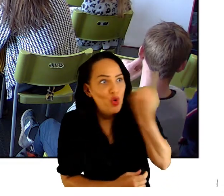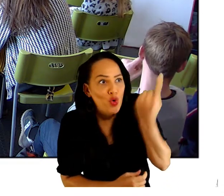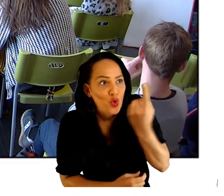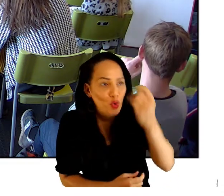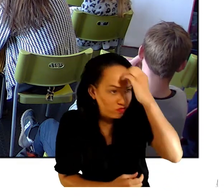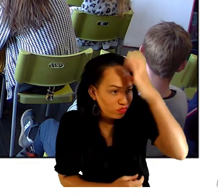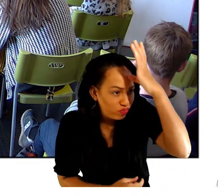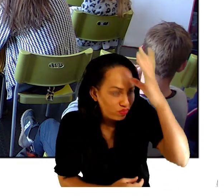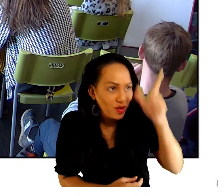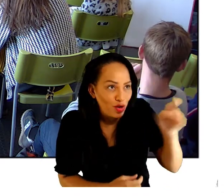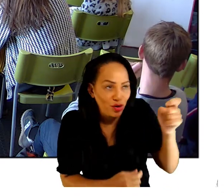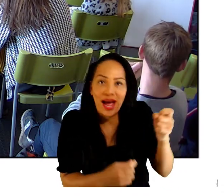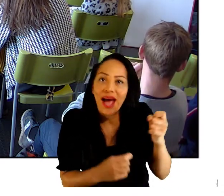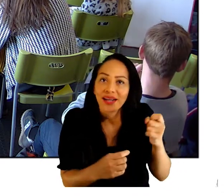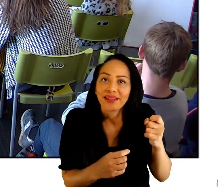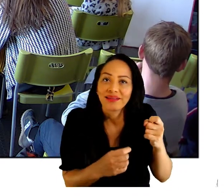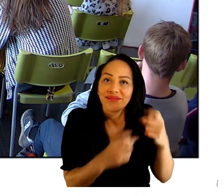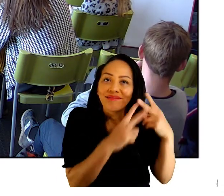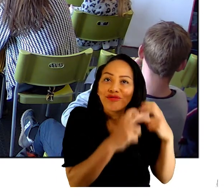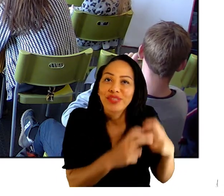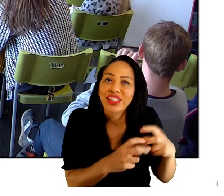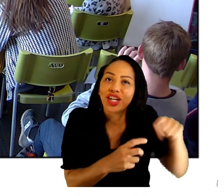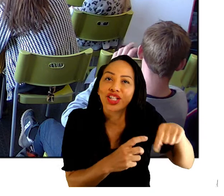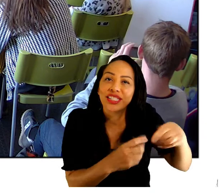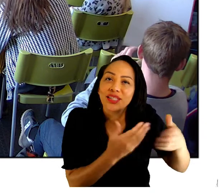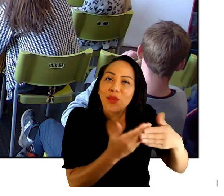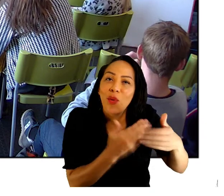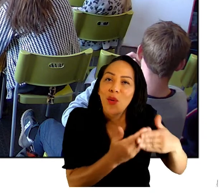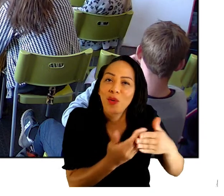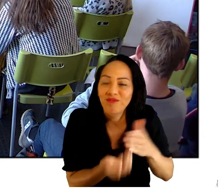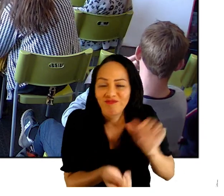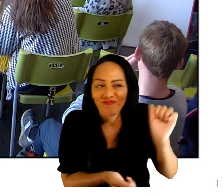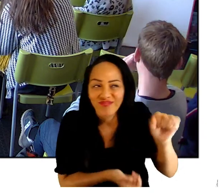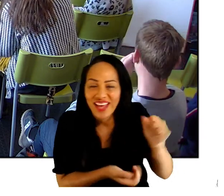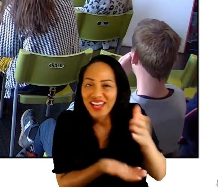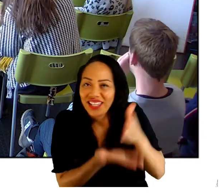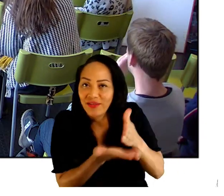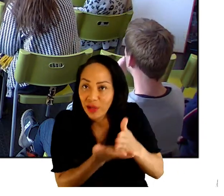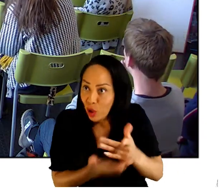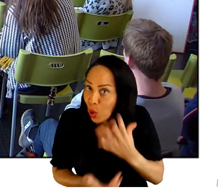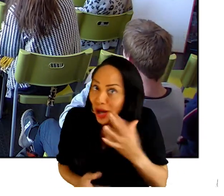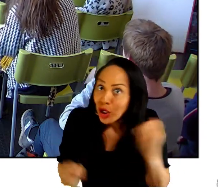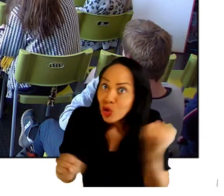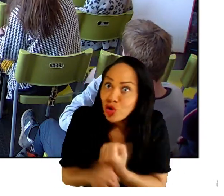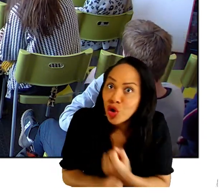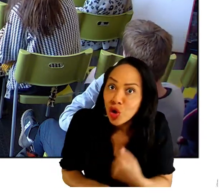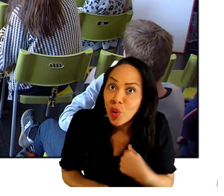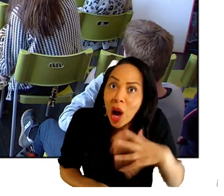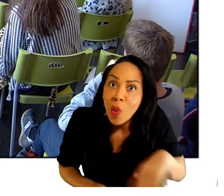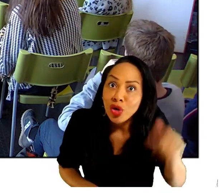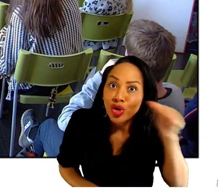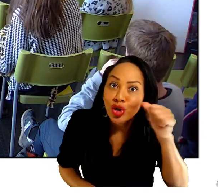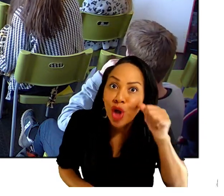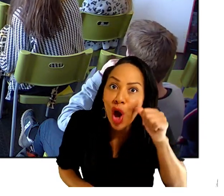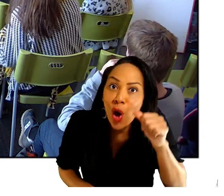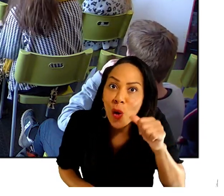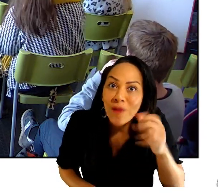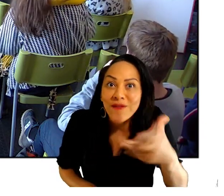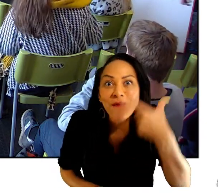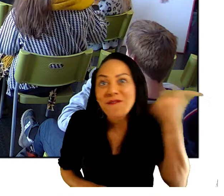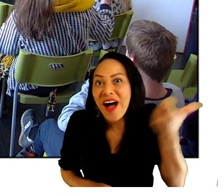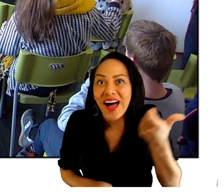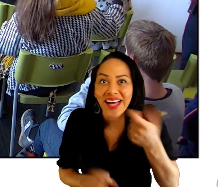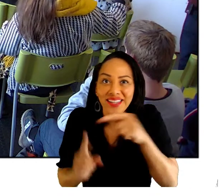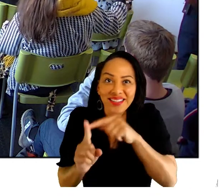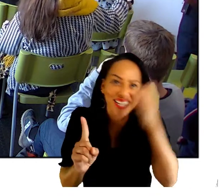was definitely. Yeah, when you do, like, tell me, because I want to also know. Sure. Yeah, it's very interesting.